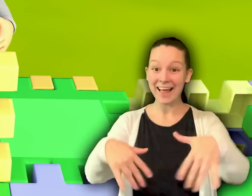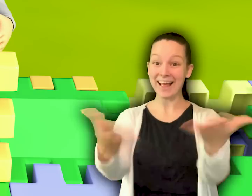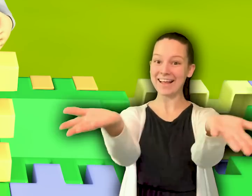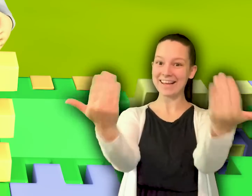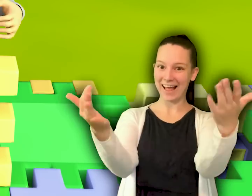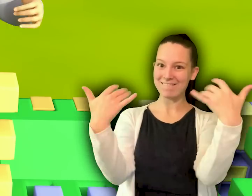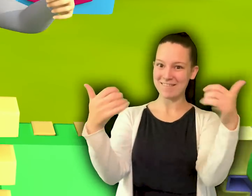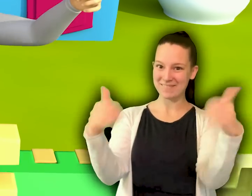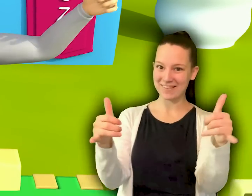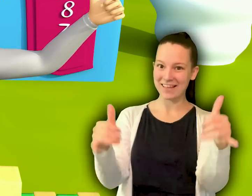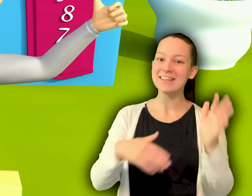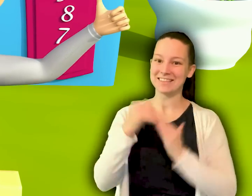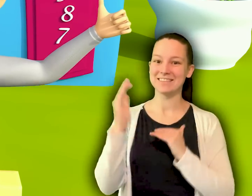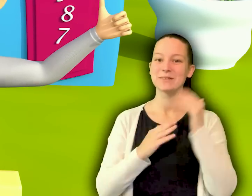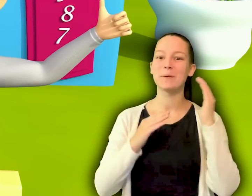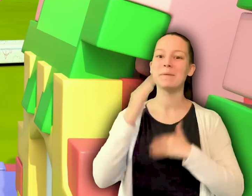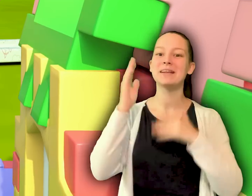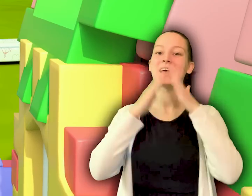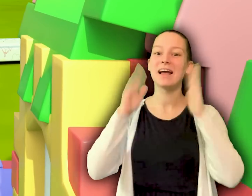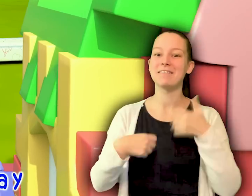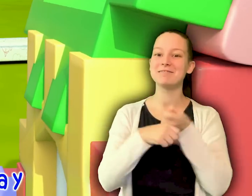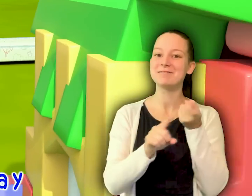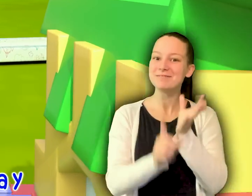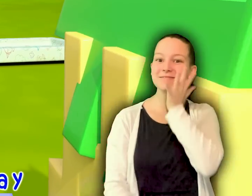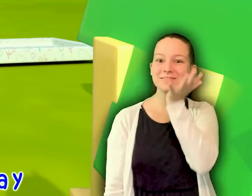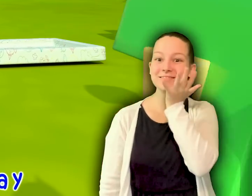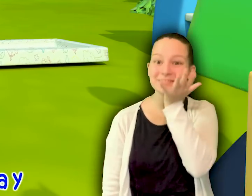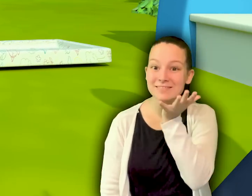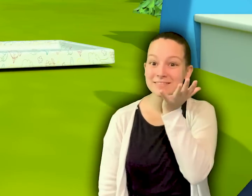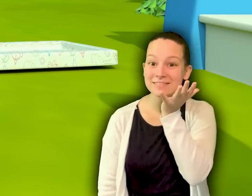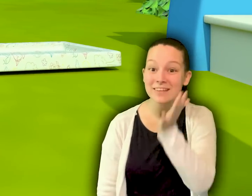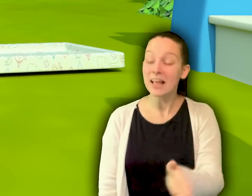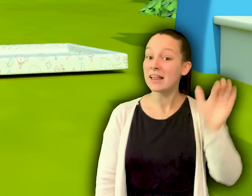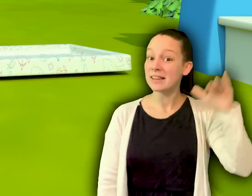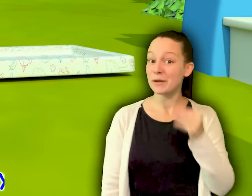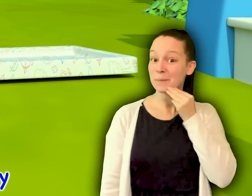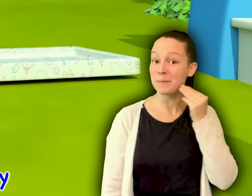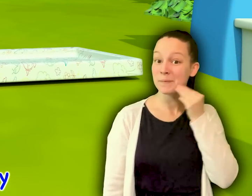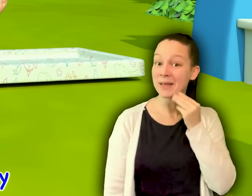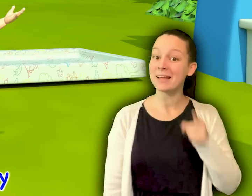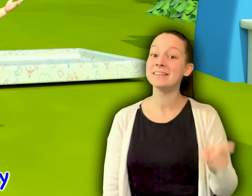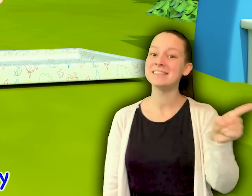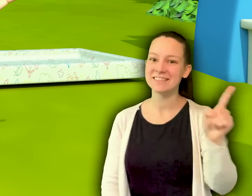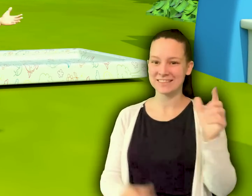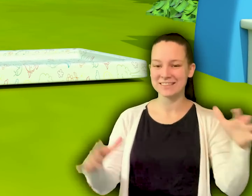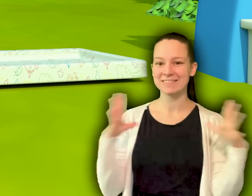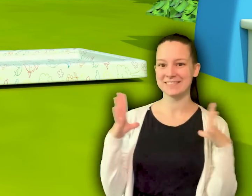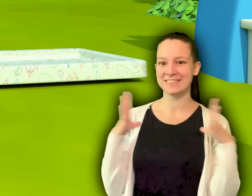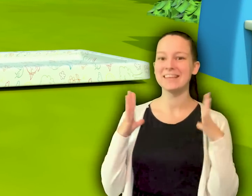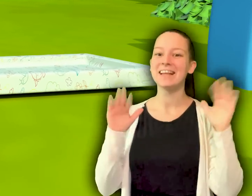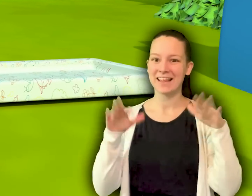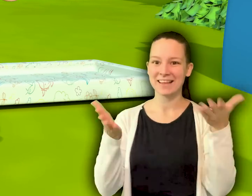hey hey come and play Let's Go build a house of hey little Mary's on a holid day